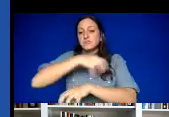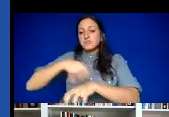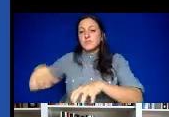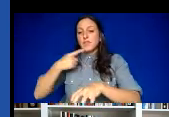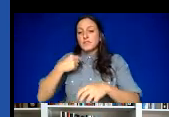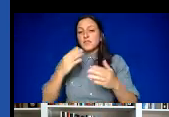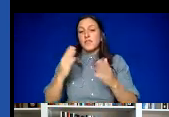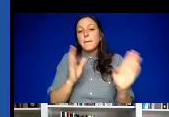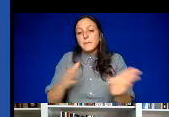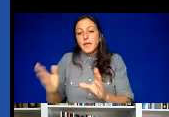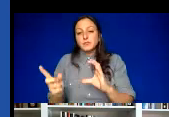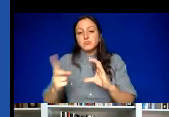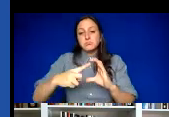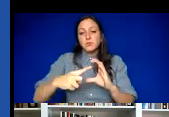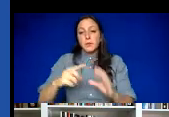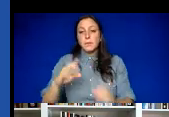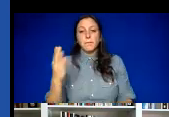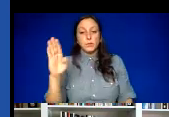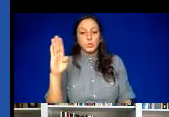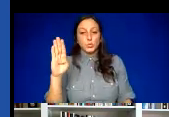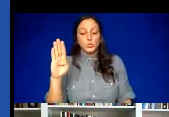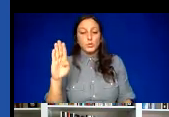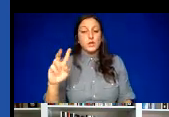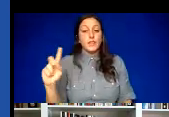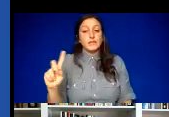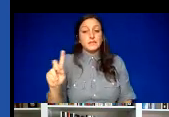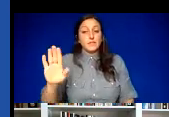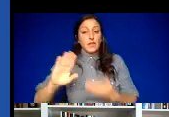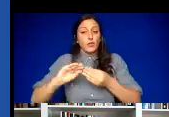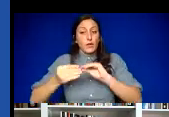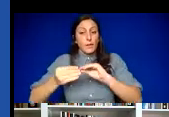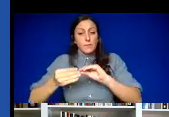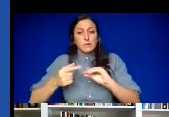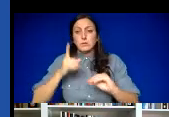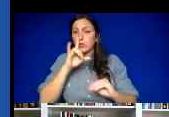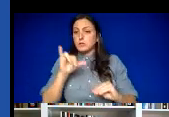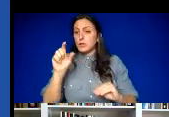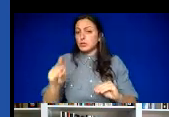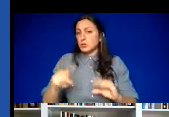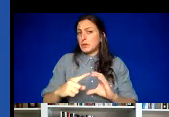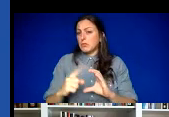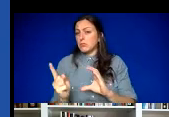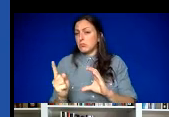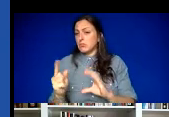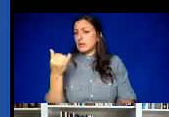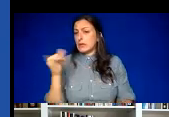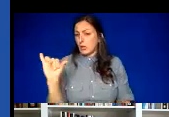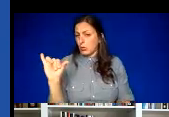level blue. Looking at Denver's metrics, it looks like we should be pretty squarely in level yellow. So